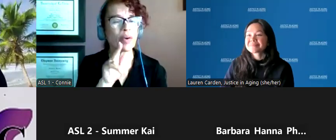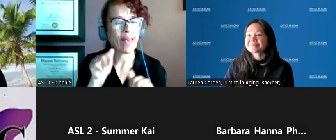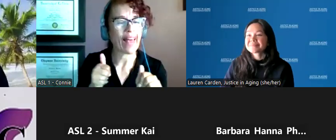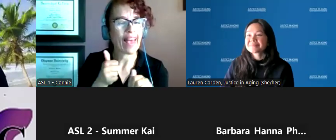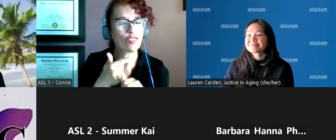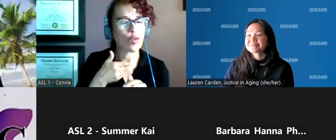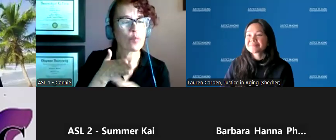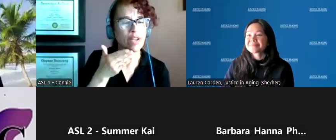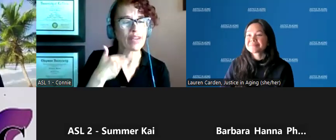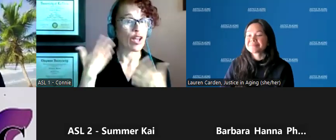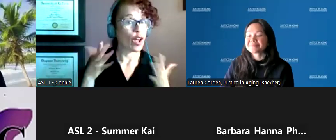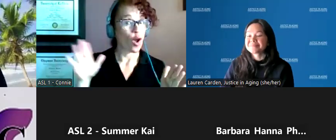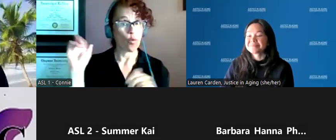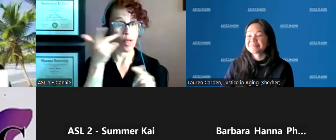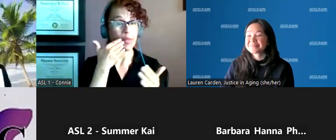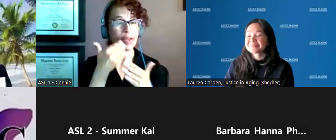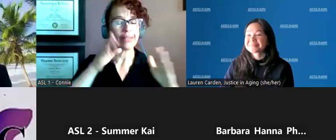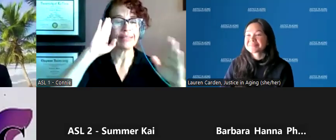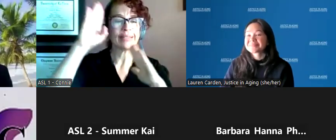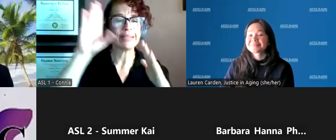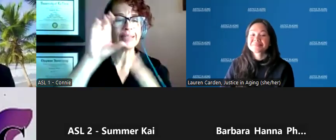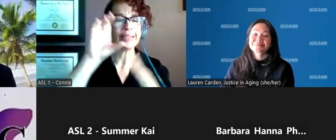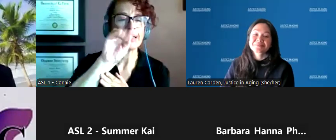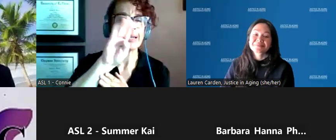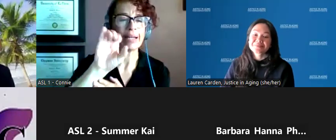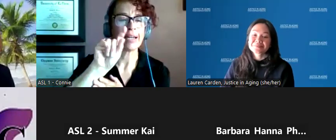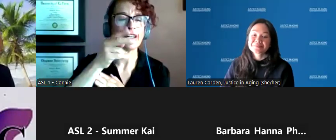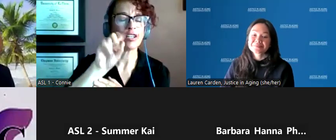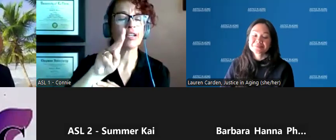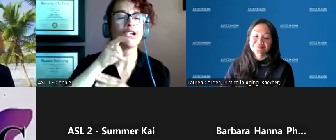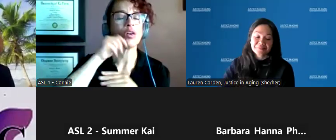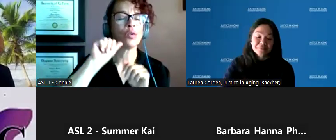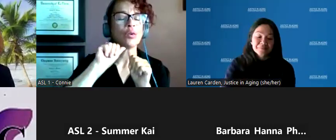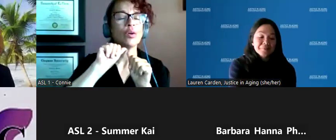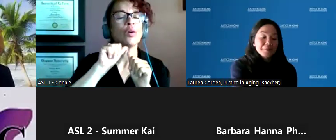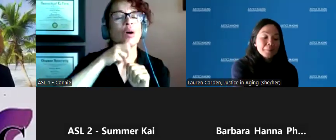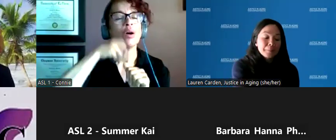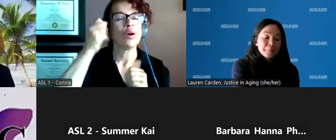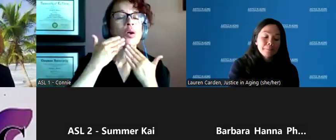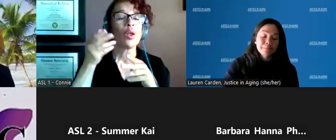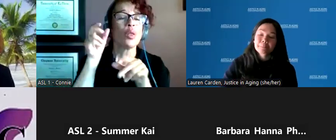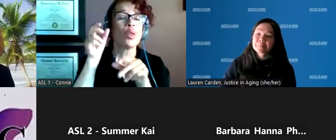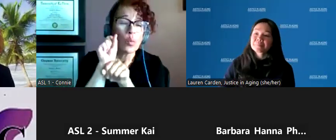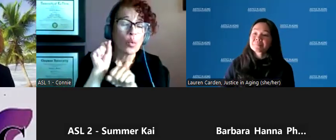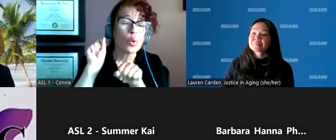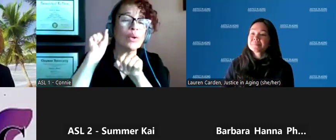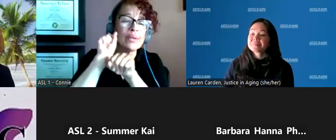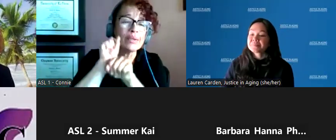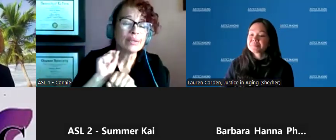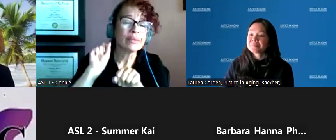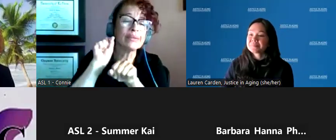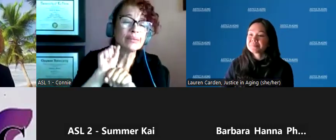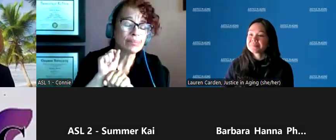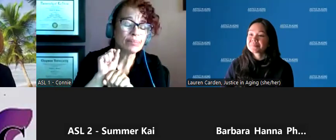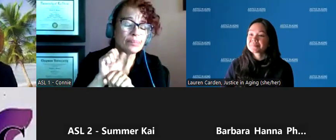before me, and then we're all good. Hi, everybody. Debbie Toth again from Choice and Aging. I want to thank you for your work on this.